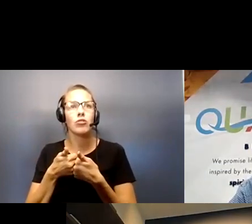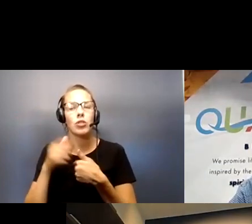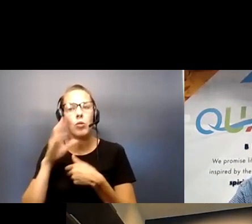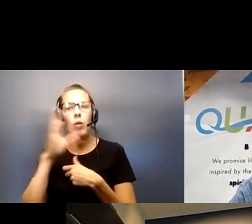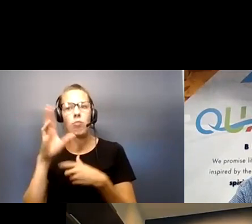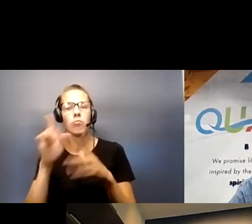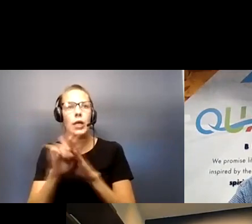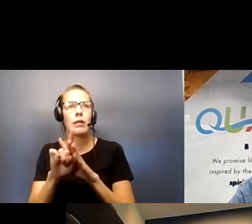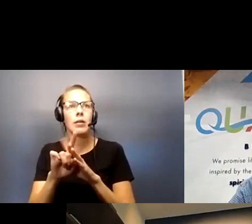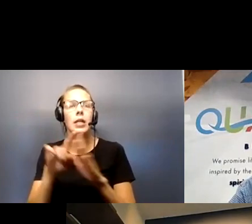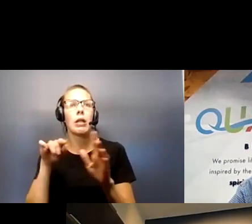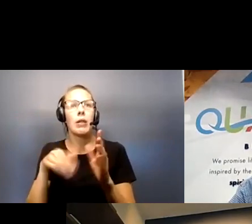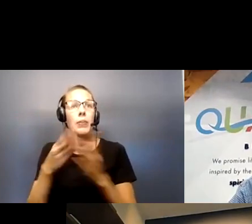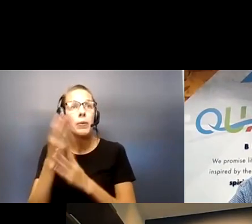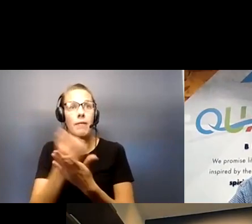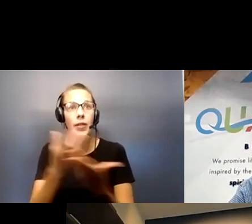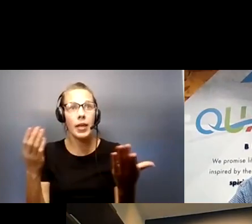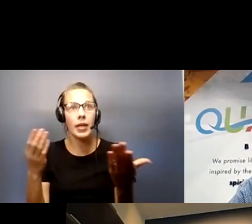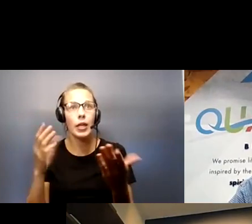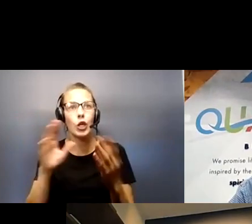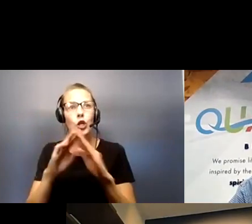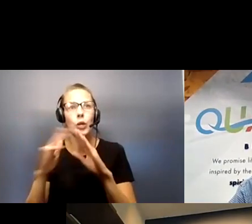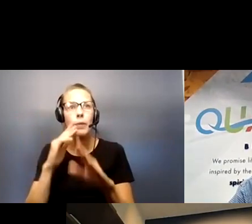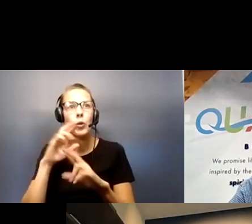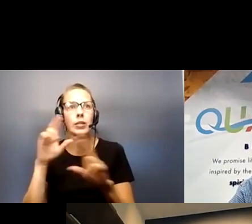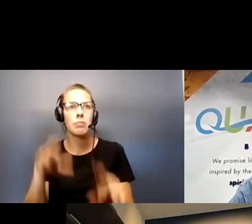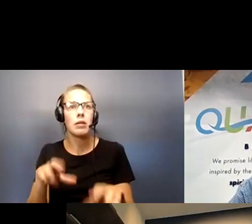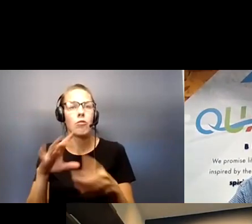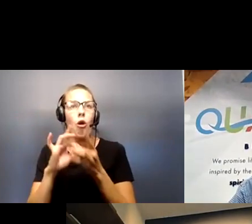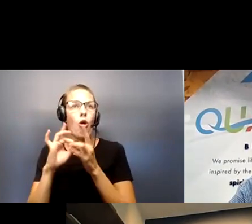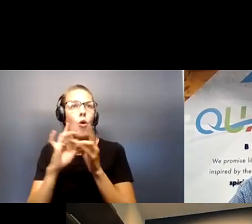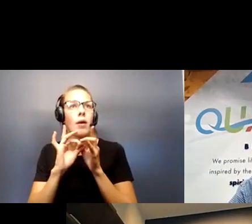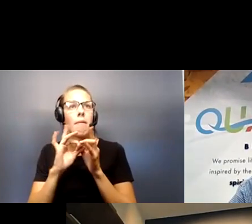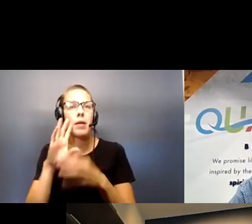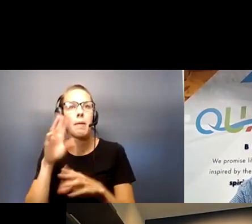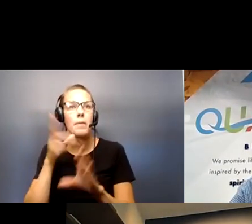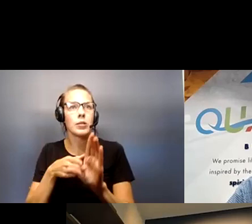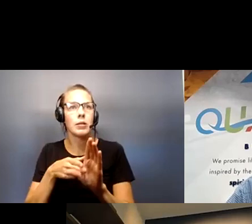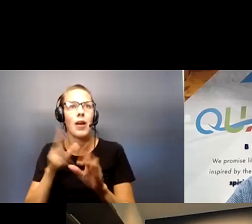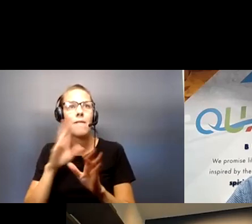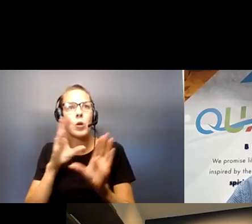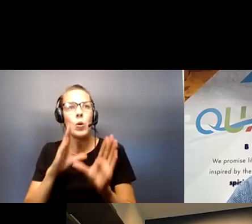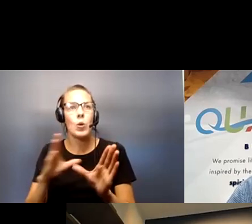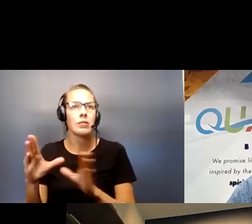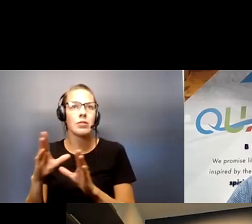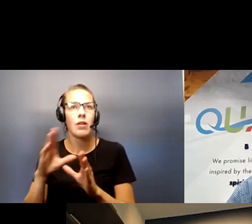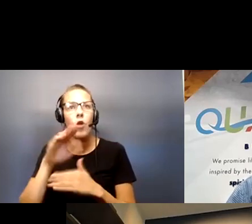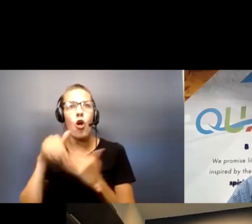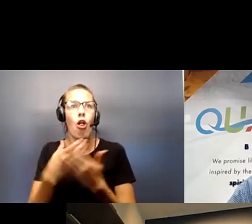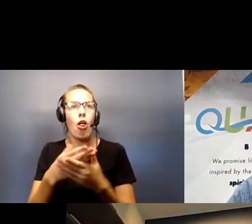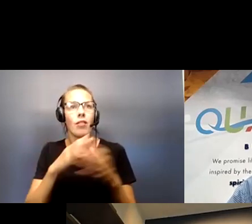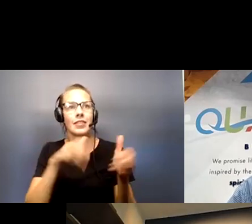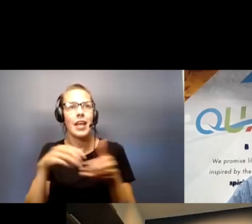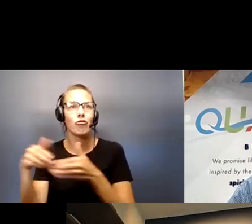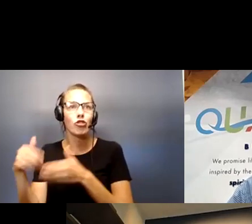bring. Through this all, our community response has been coordinated by participation of organizations from all sectors in